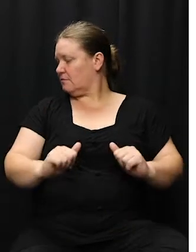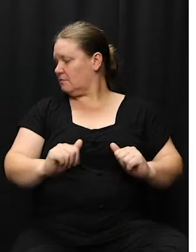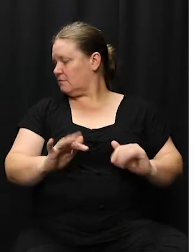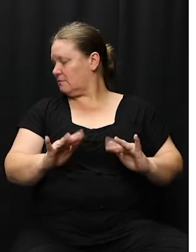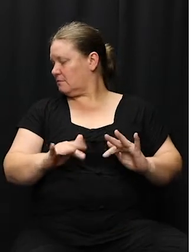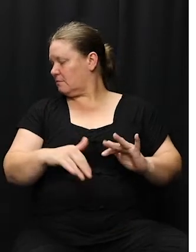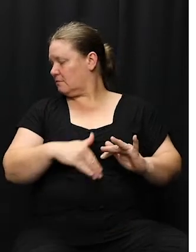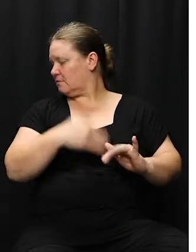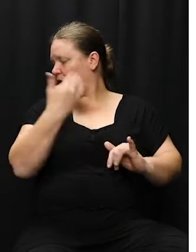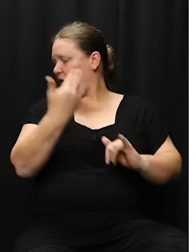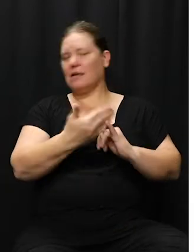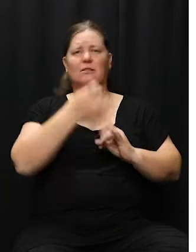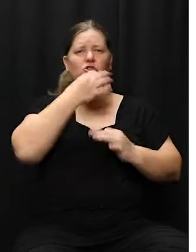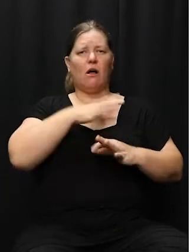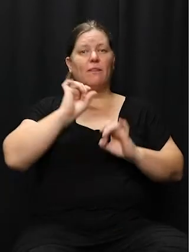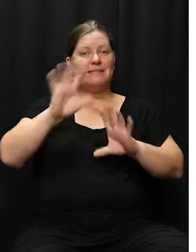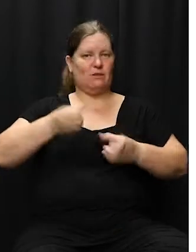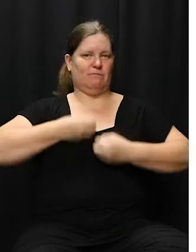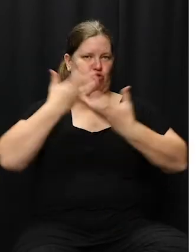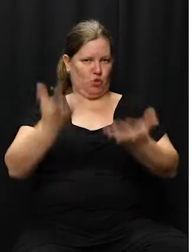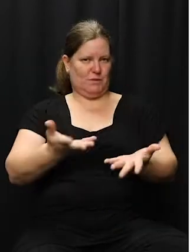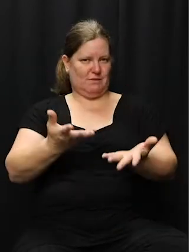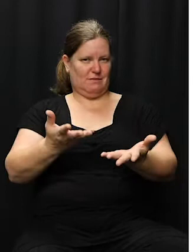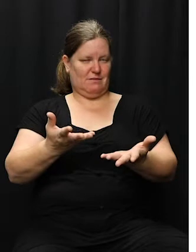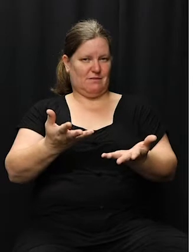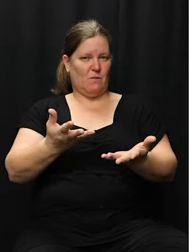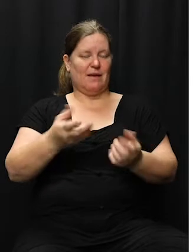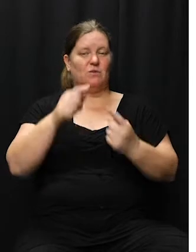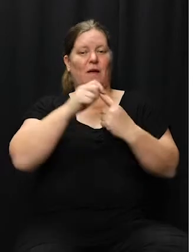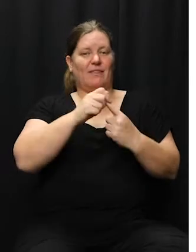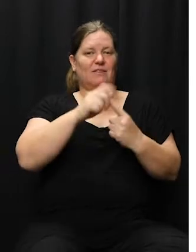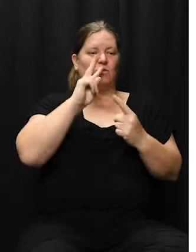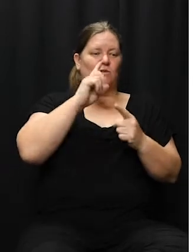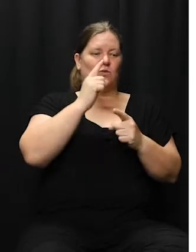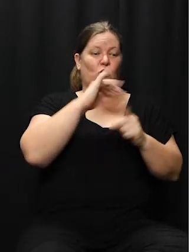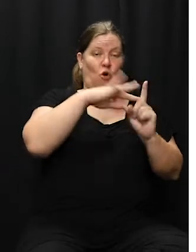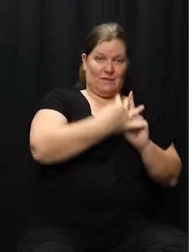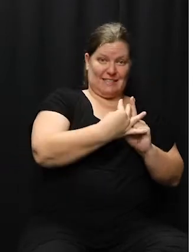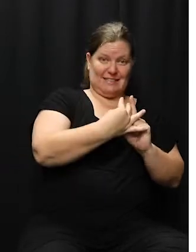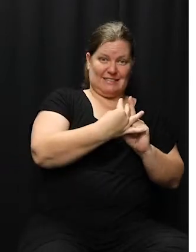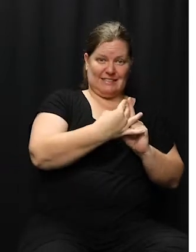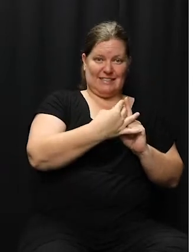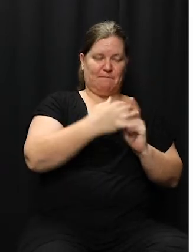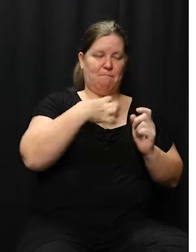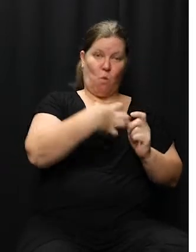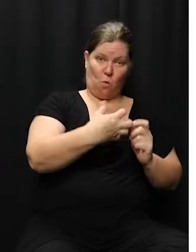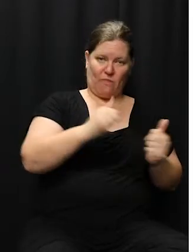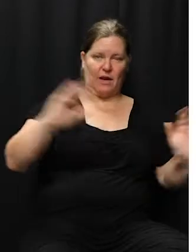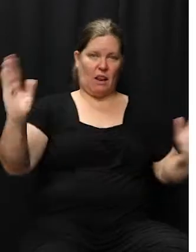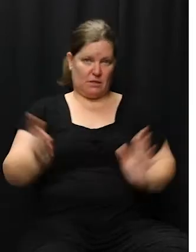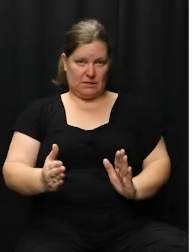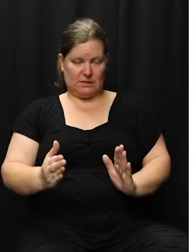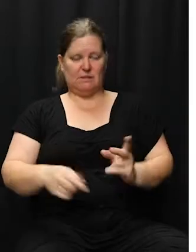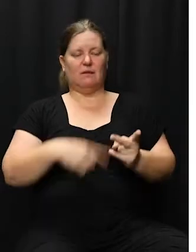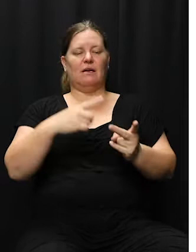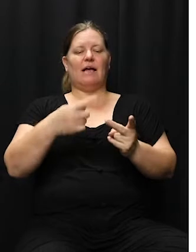to know which one. That would come next, and I'm going to do both of those before I'm asking them to express themselves. So you need